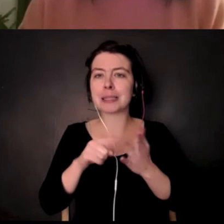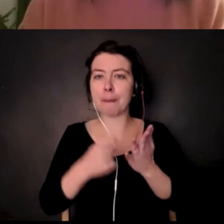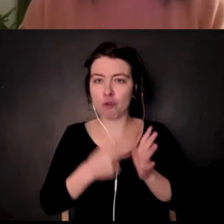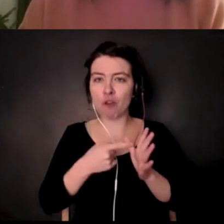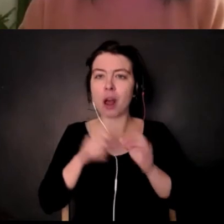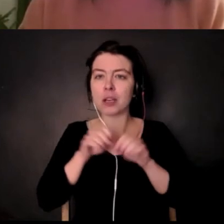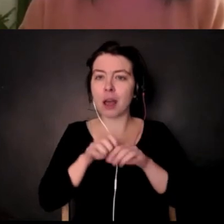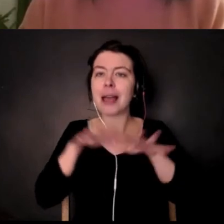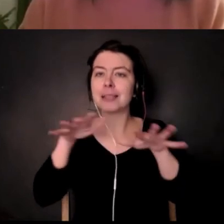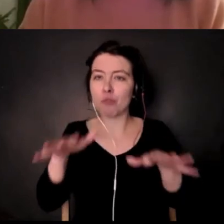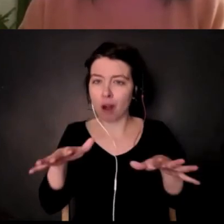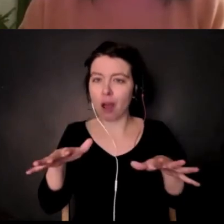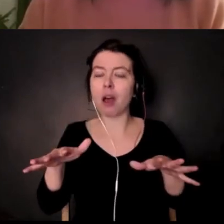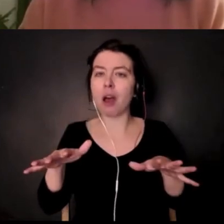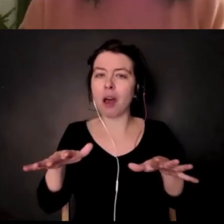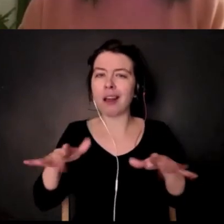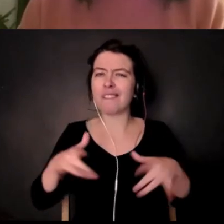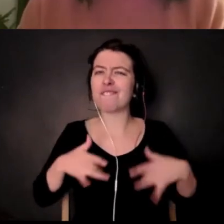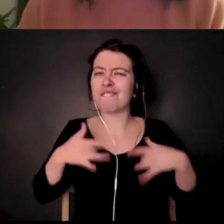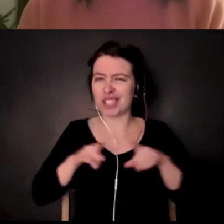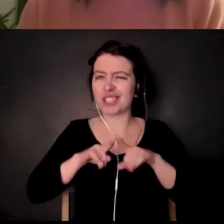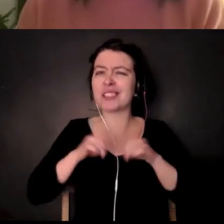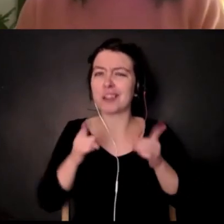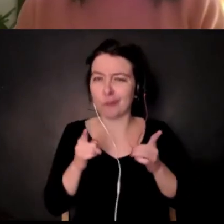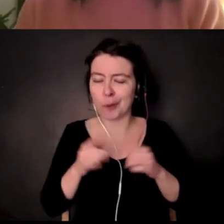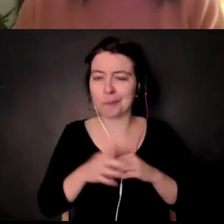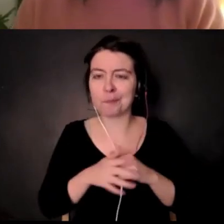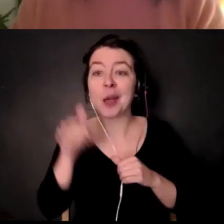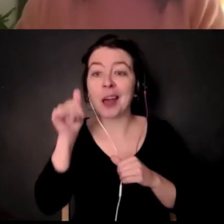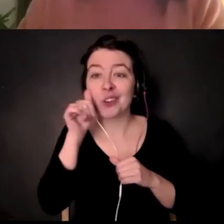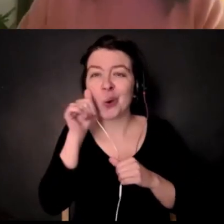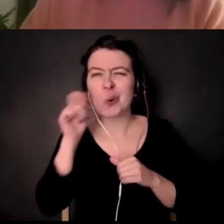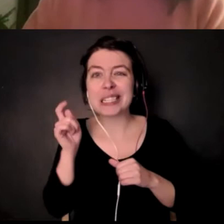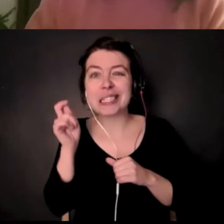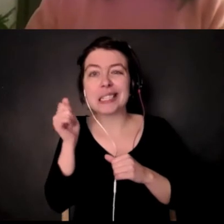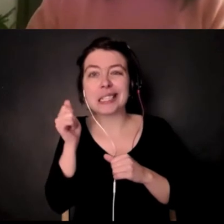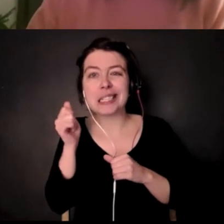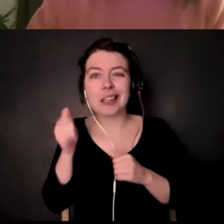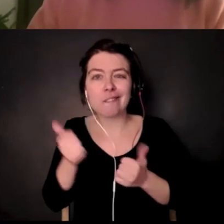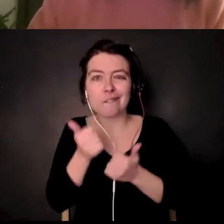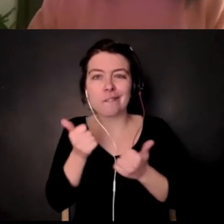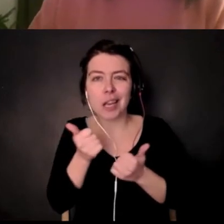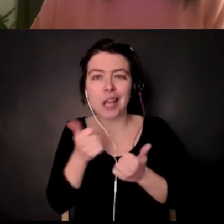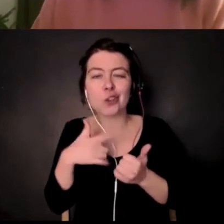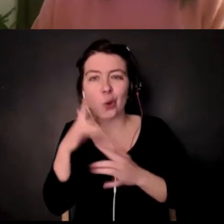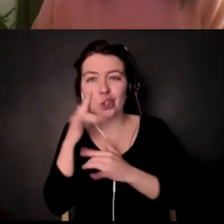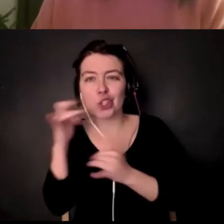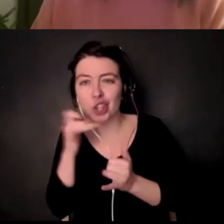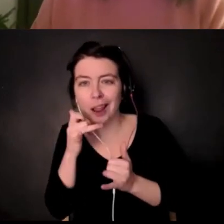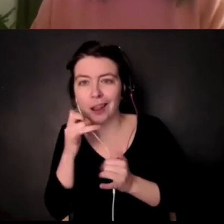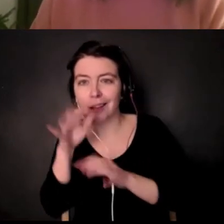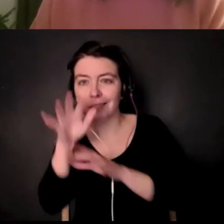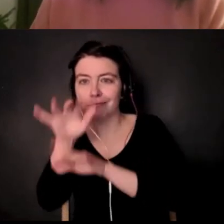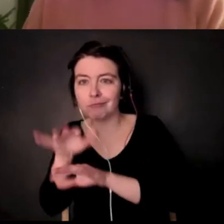So yeah, I actually wanted to ask you, I know we're just closing, let me just see the chat. Yeah, if anyone has